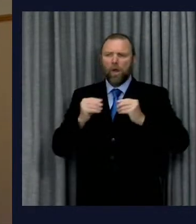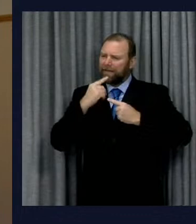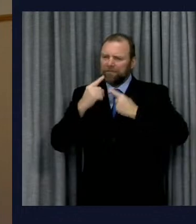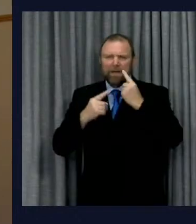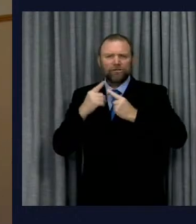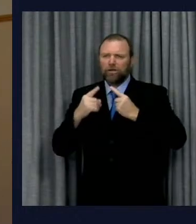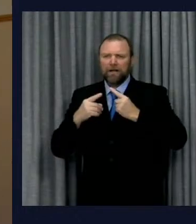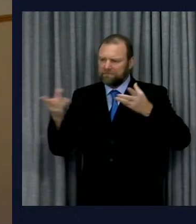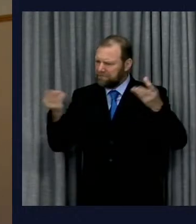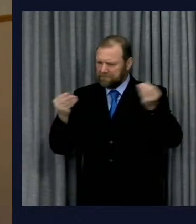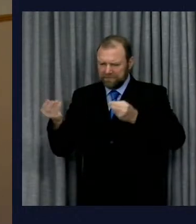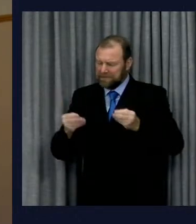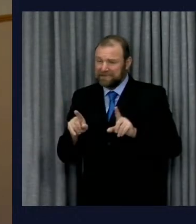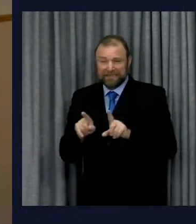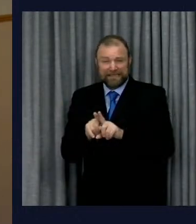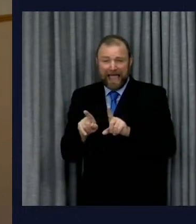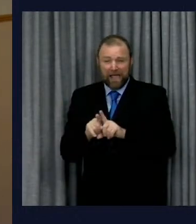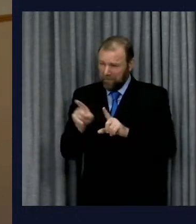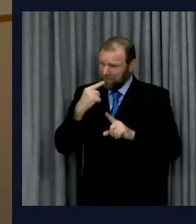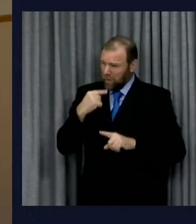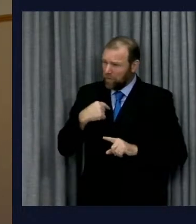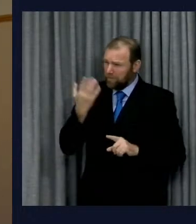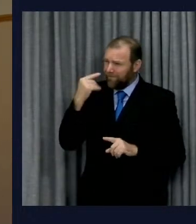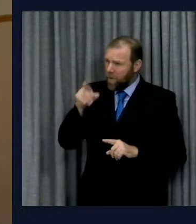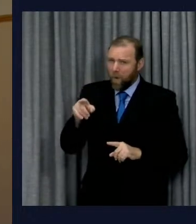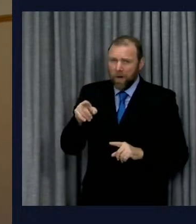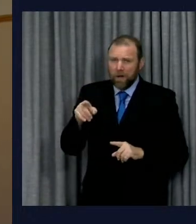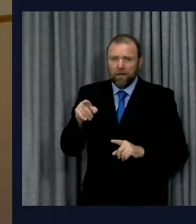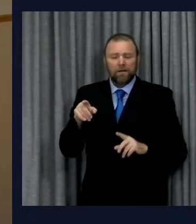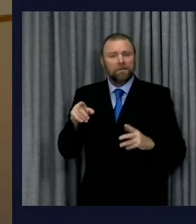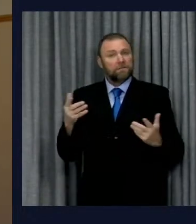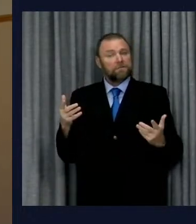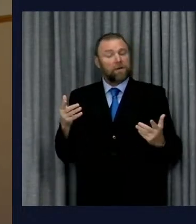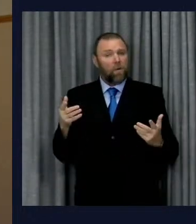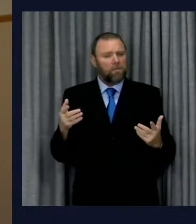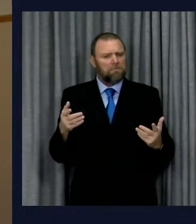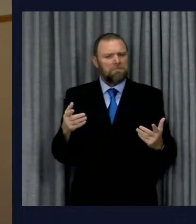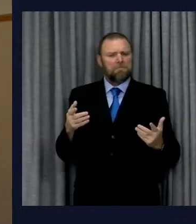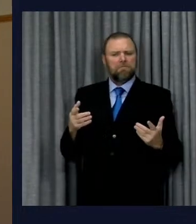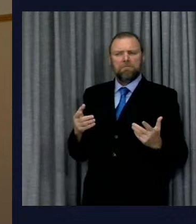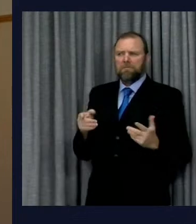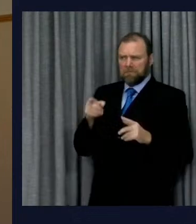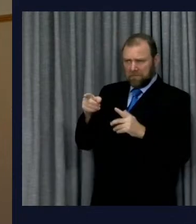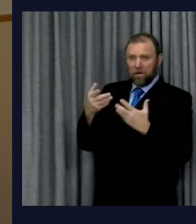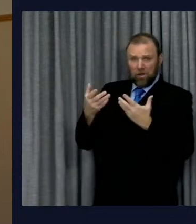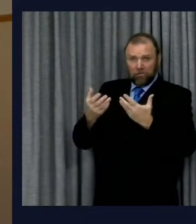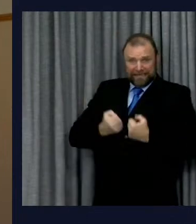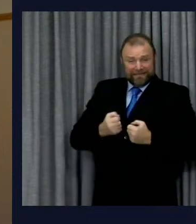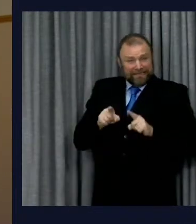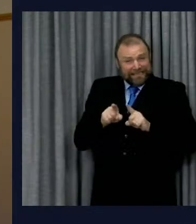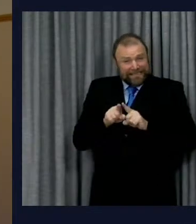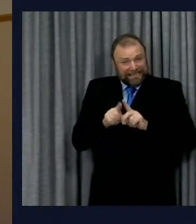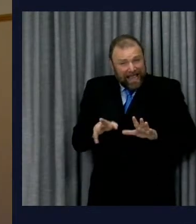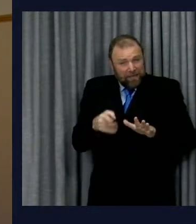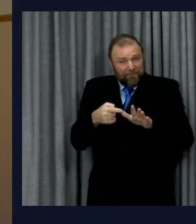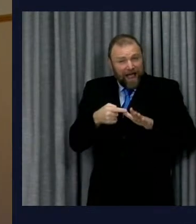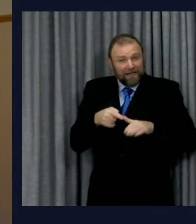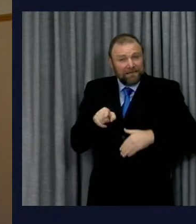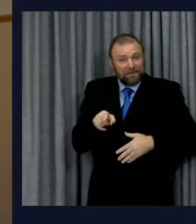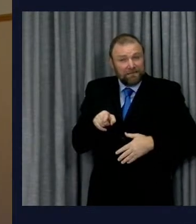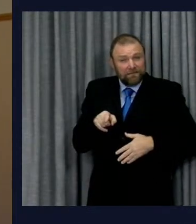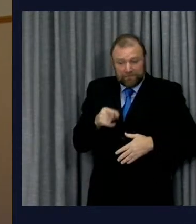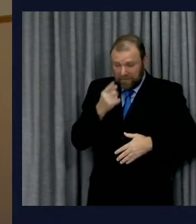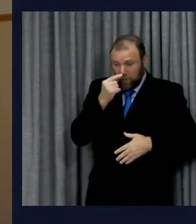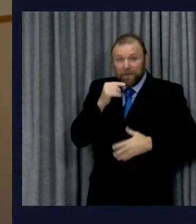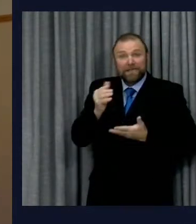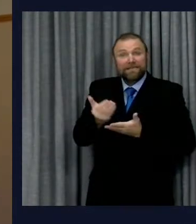told us over the last couple of years. It hasn't come out of nowhere. In other words, then, have you received the same advice that it could